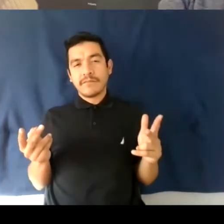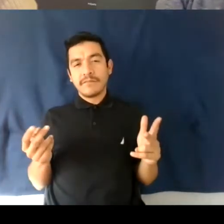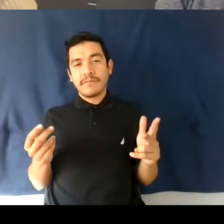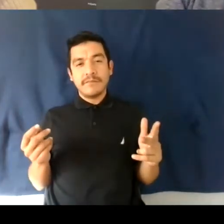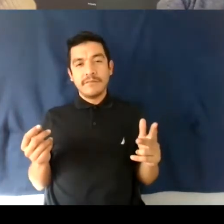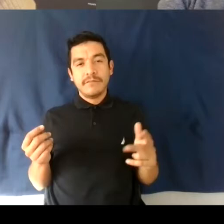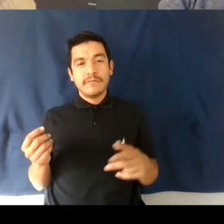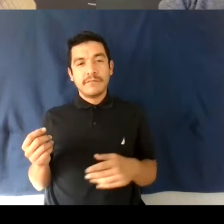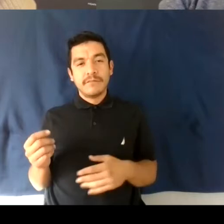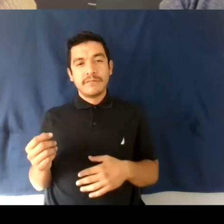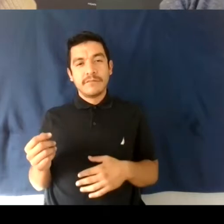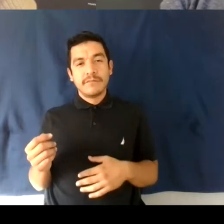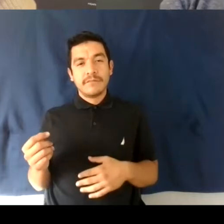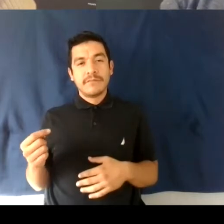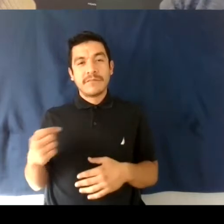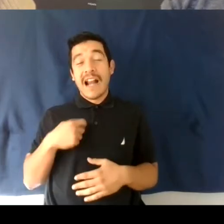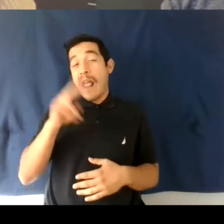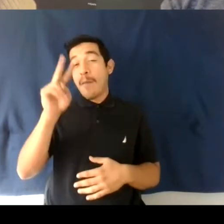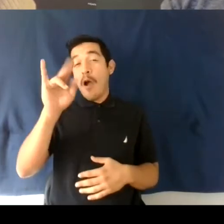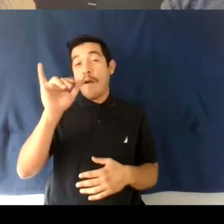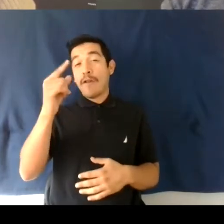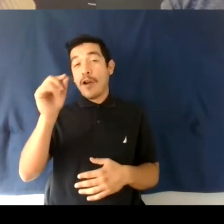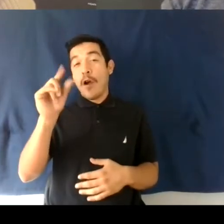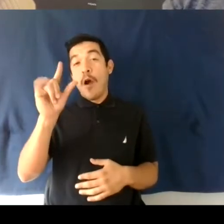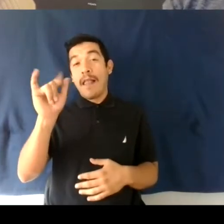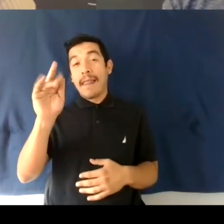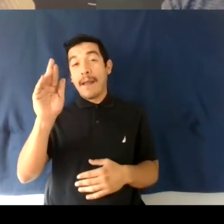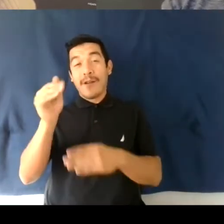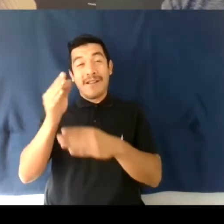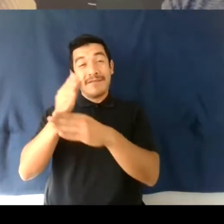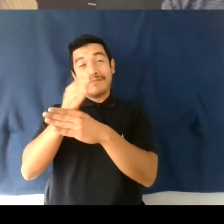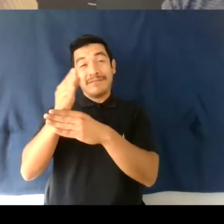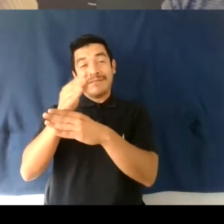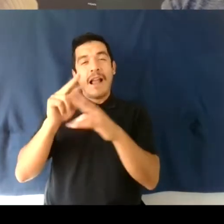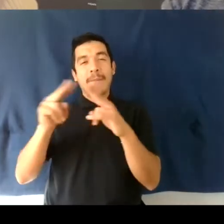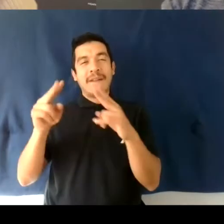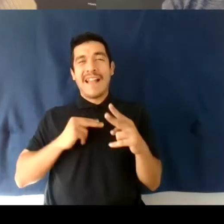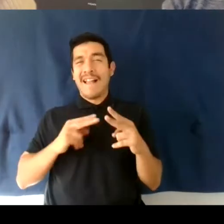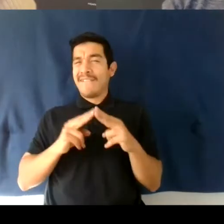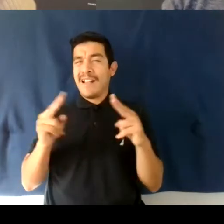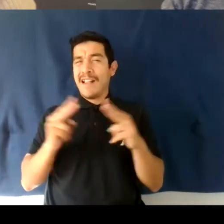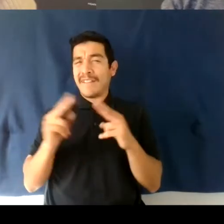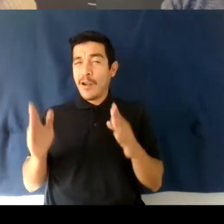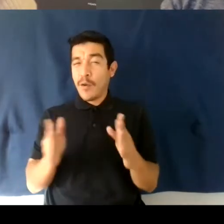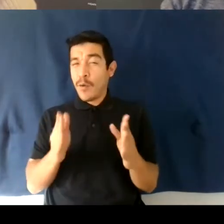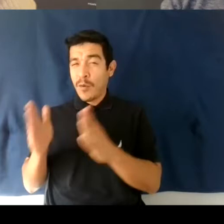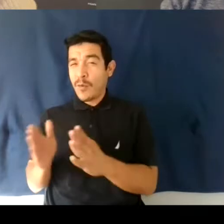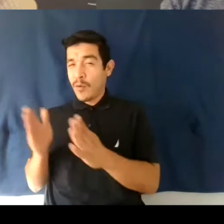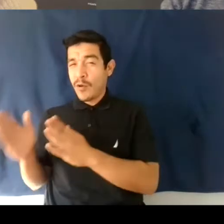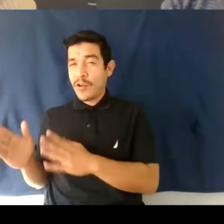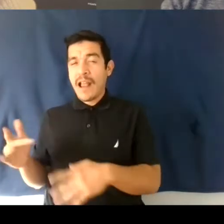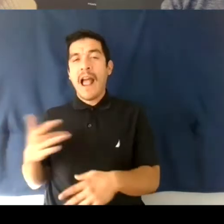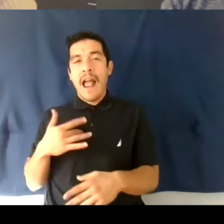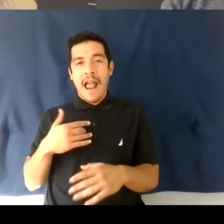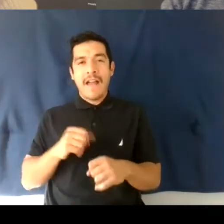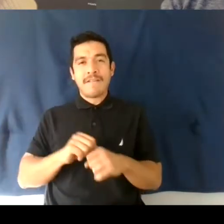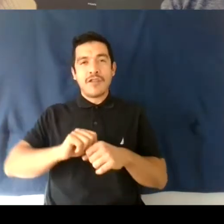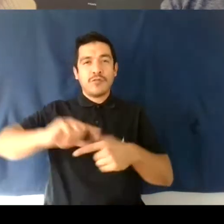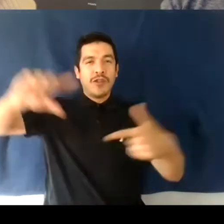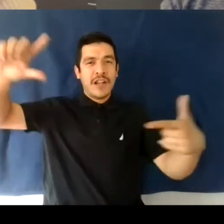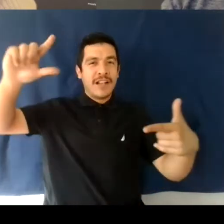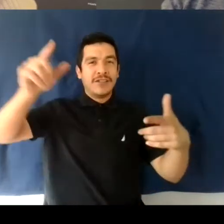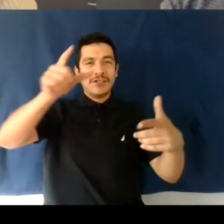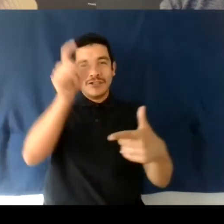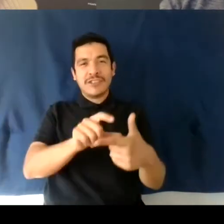I'm a Virgo Libra cusp, which means I'm very organized. And so I have a spreadsheet for everything. So